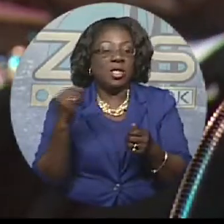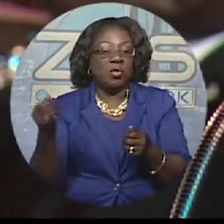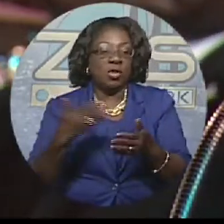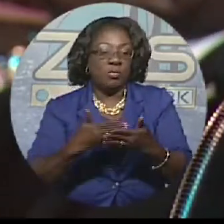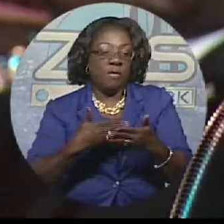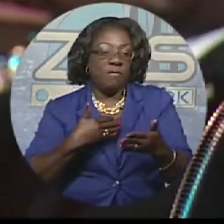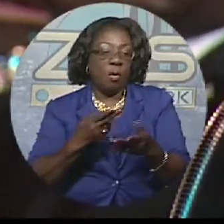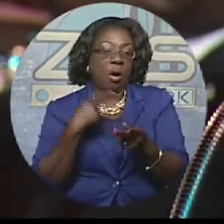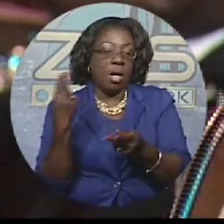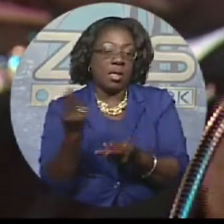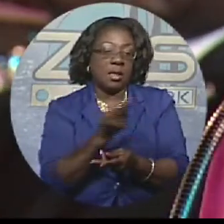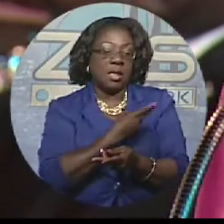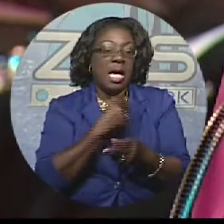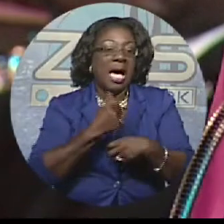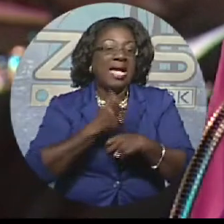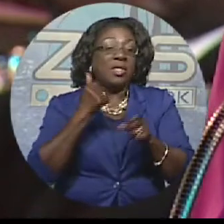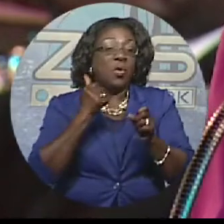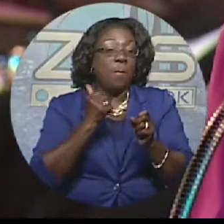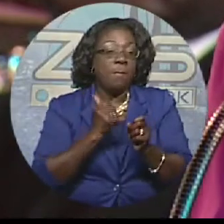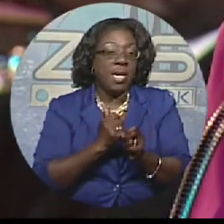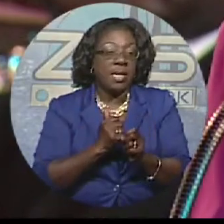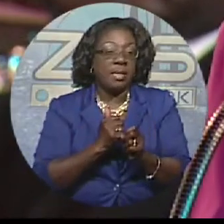before us and to make